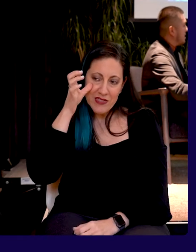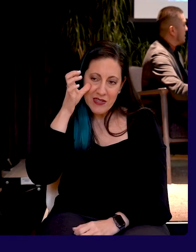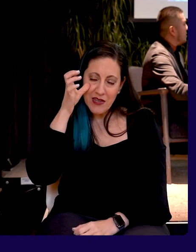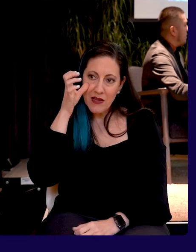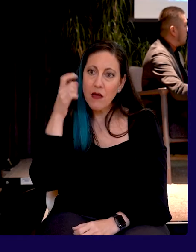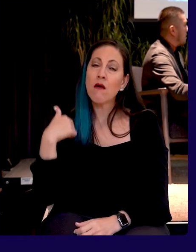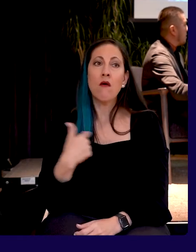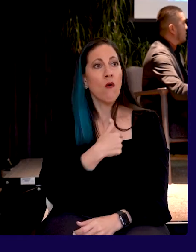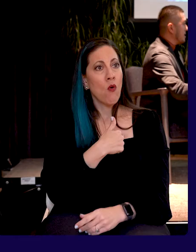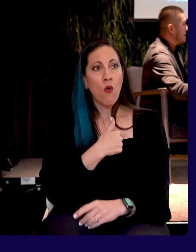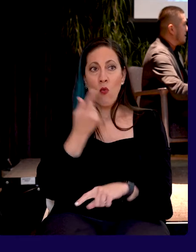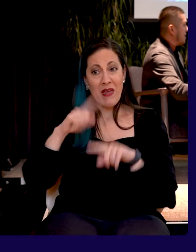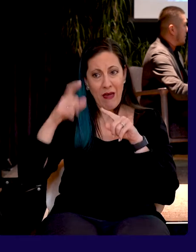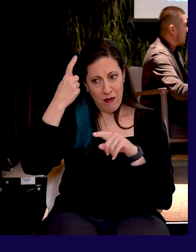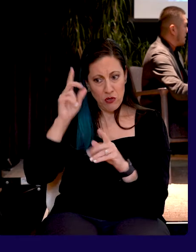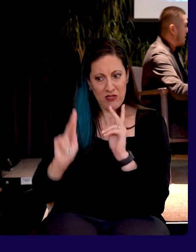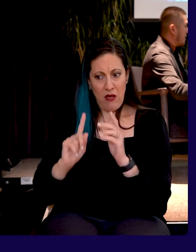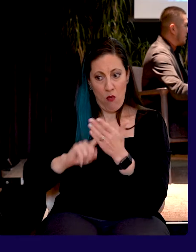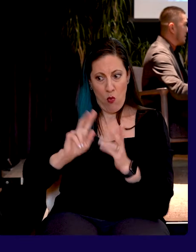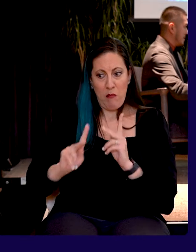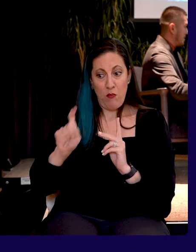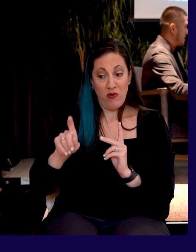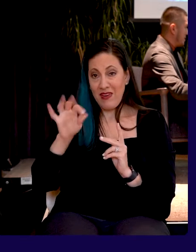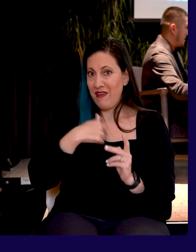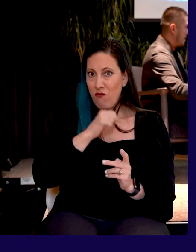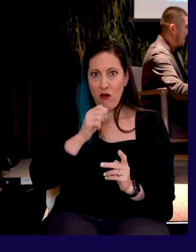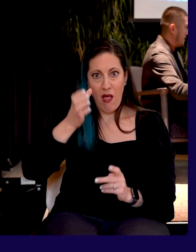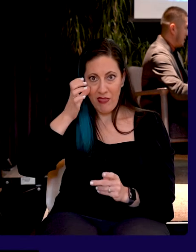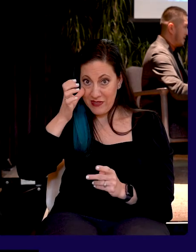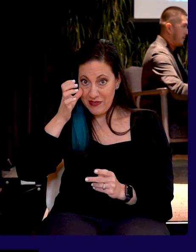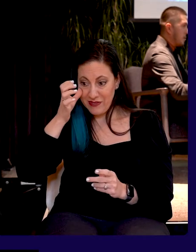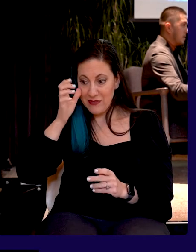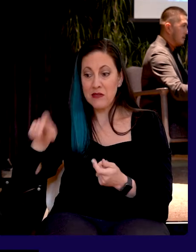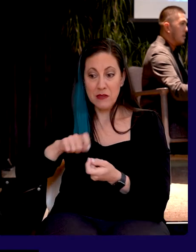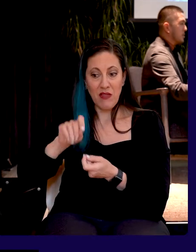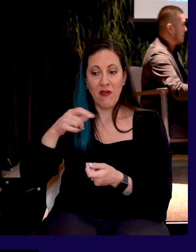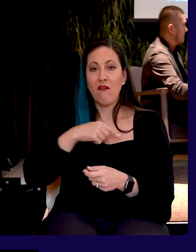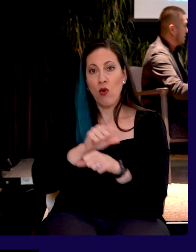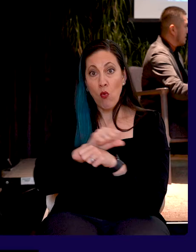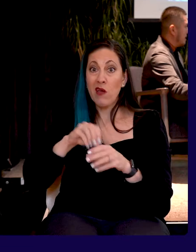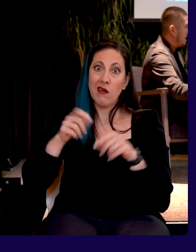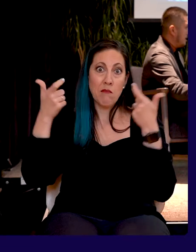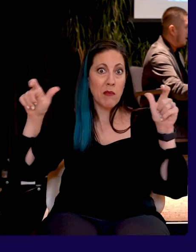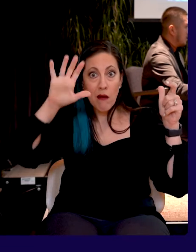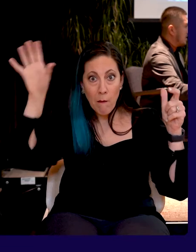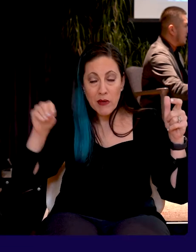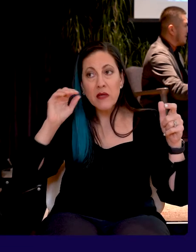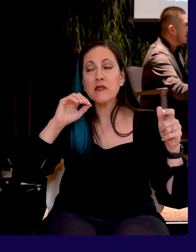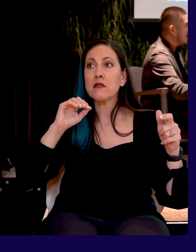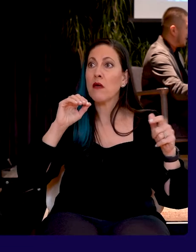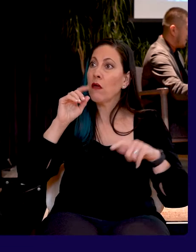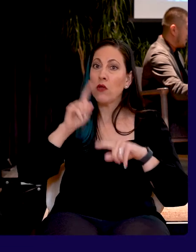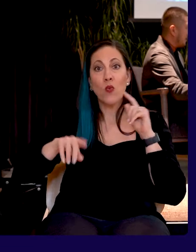can't get a sense of what our folks need if we're not effectively listening to them. And obviously, especially if you're working in large organizations, you